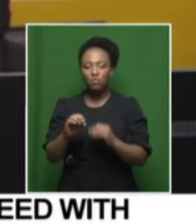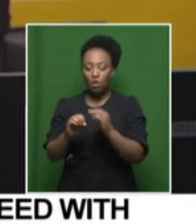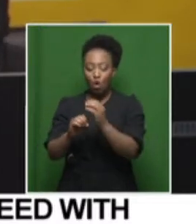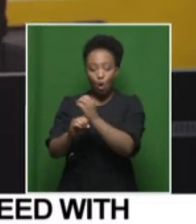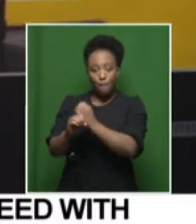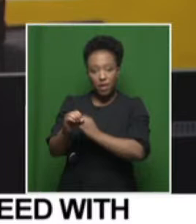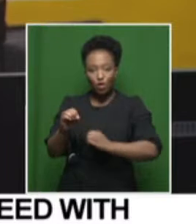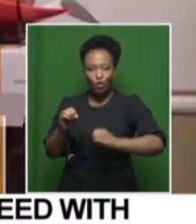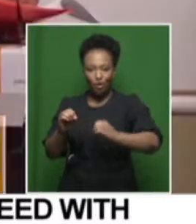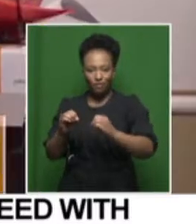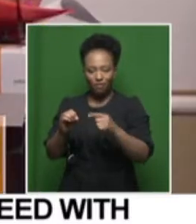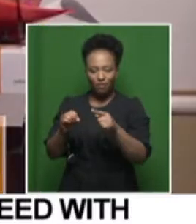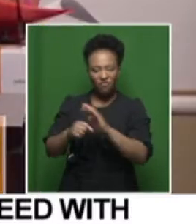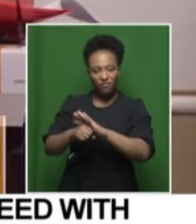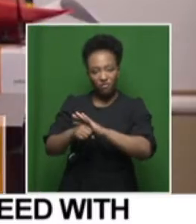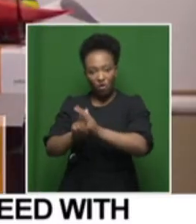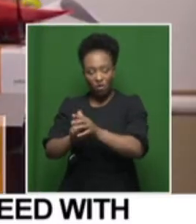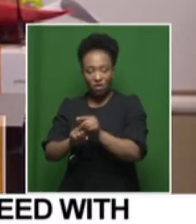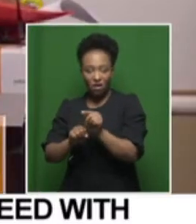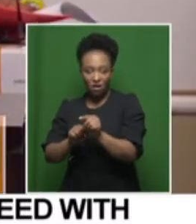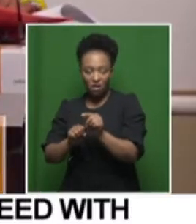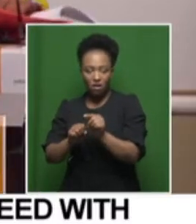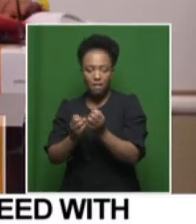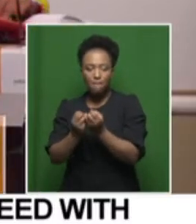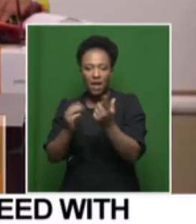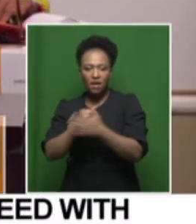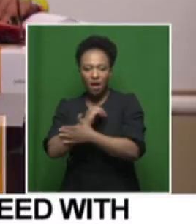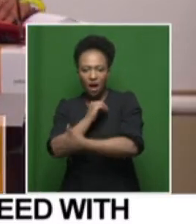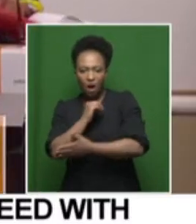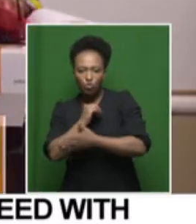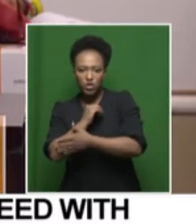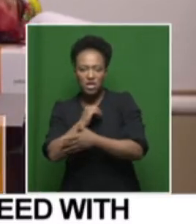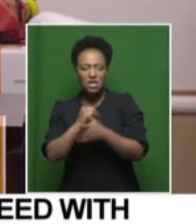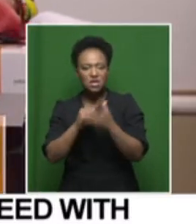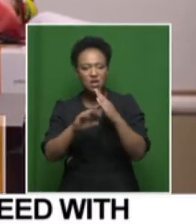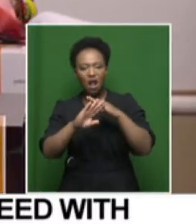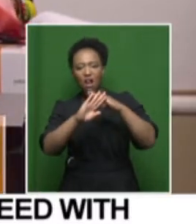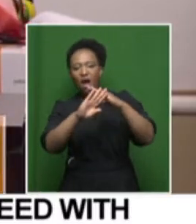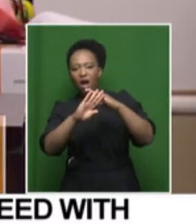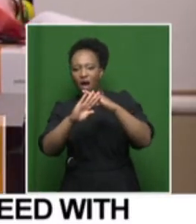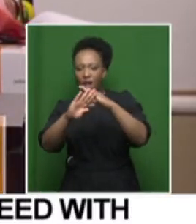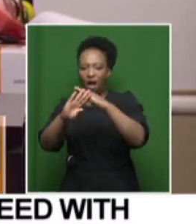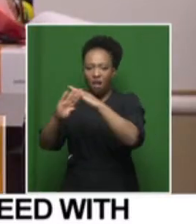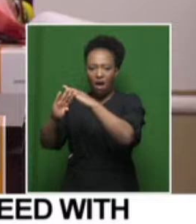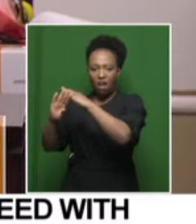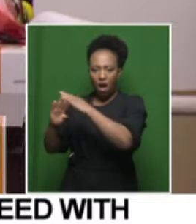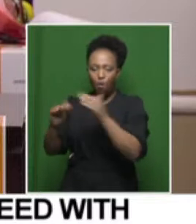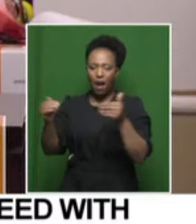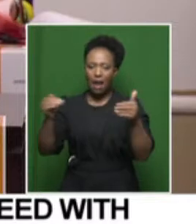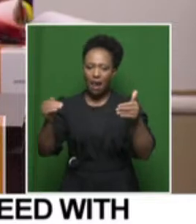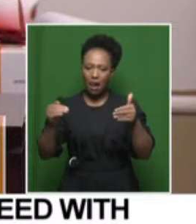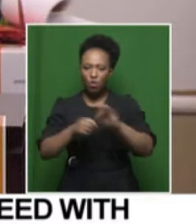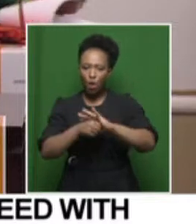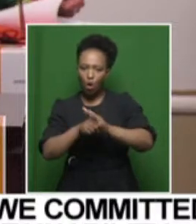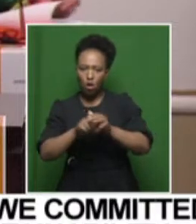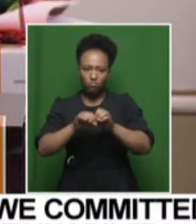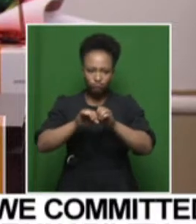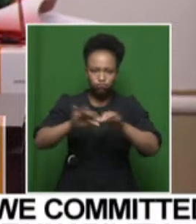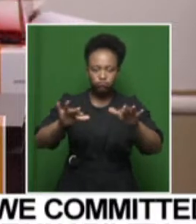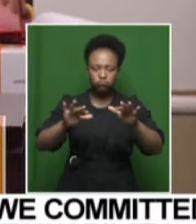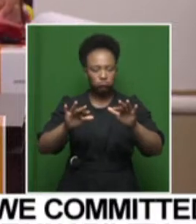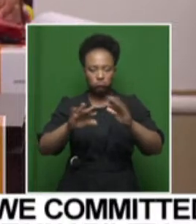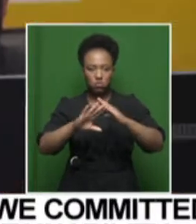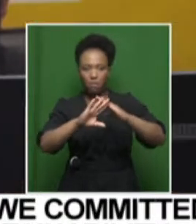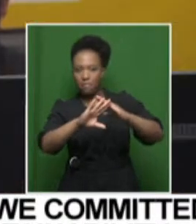the coronavirus caused many countries to impose restrictions to manage its spread. In addition,